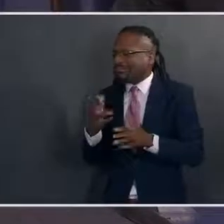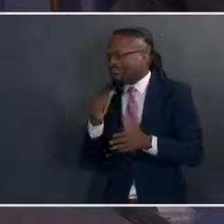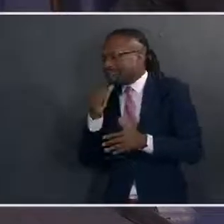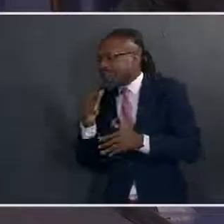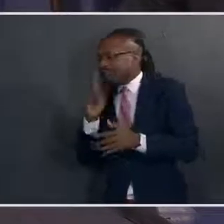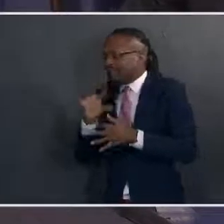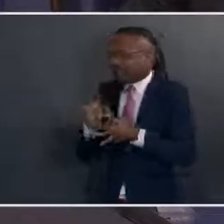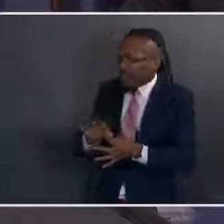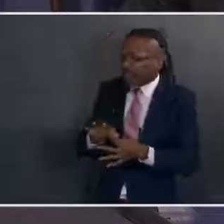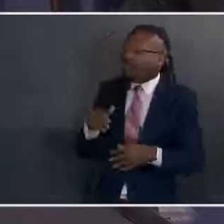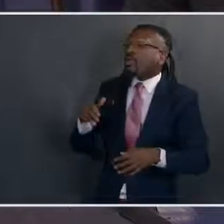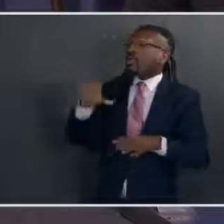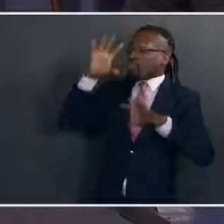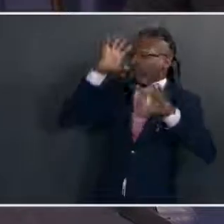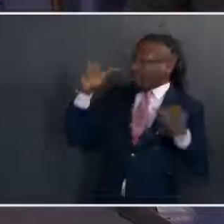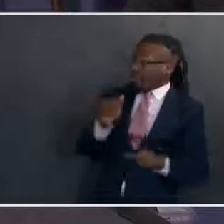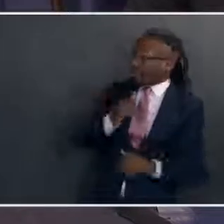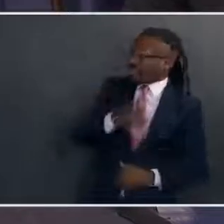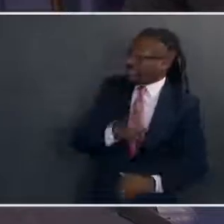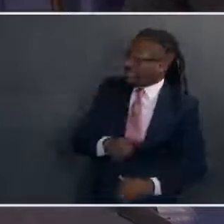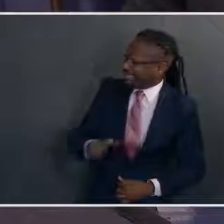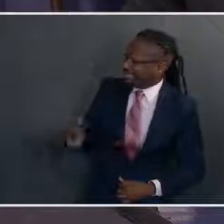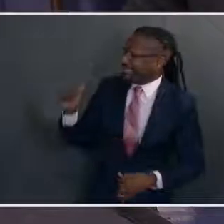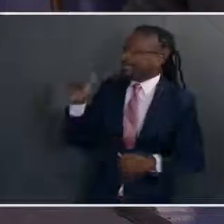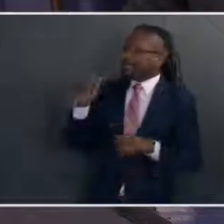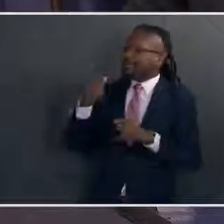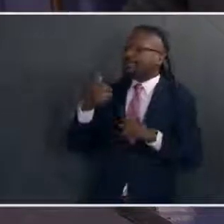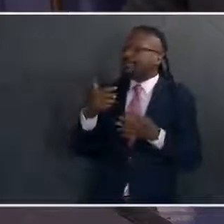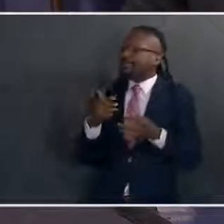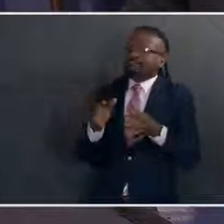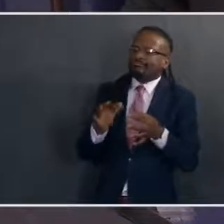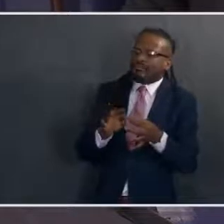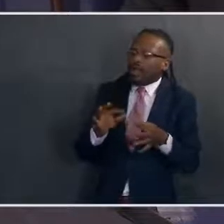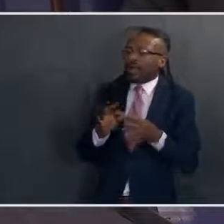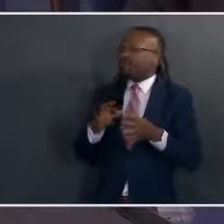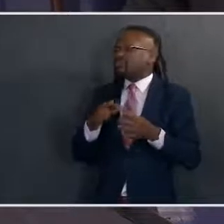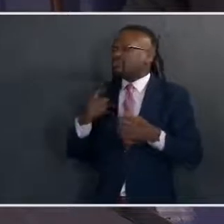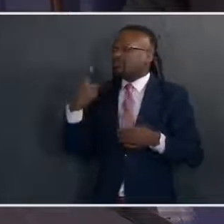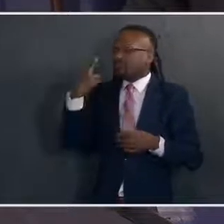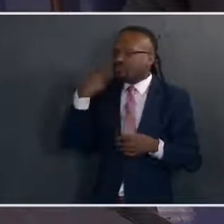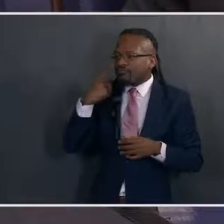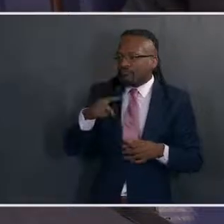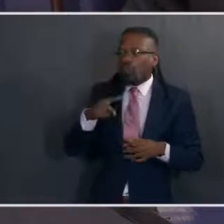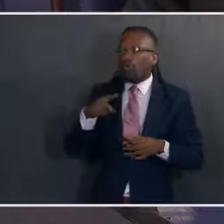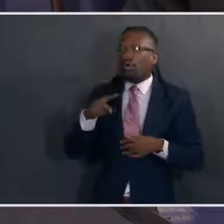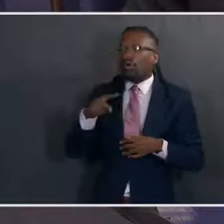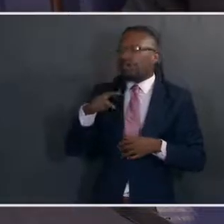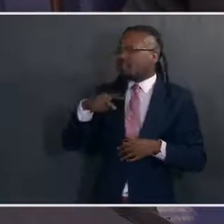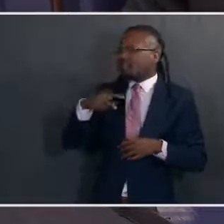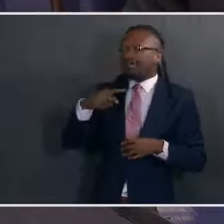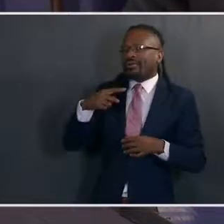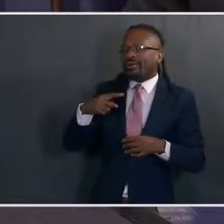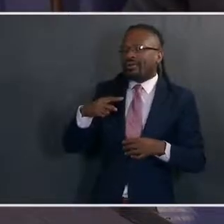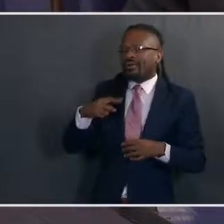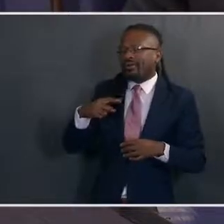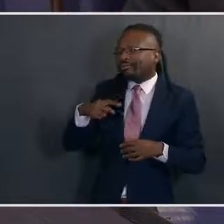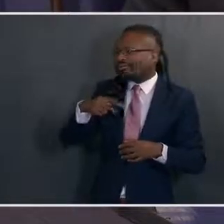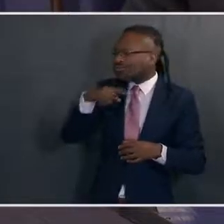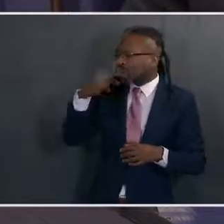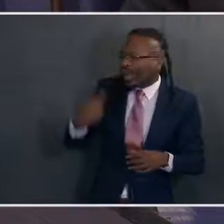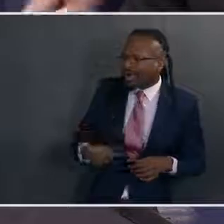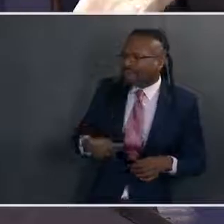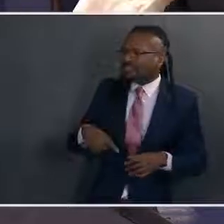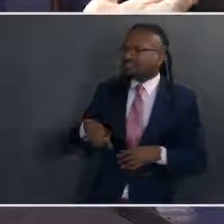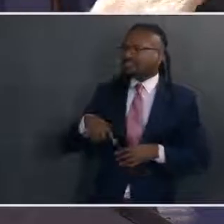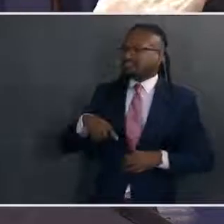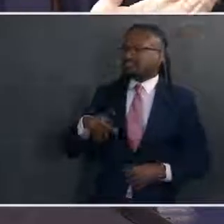president have any position on the activity, the presence of outlets like Russia Today and Sputnik,